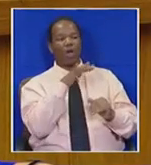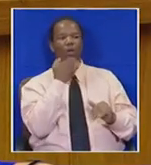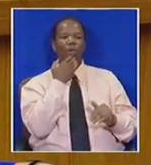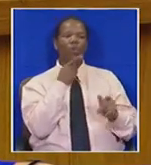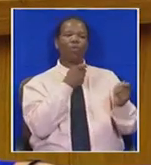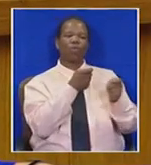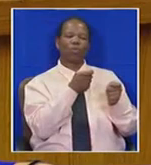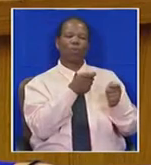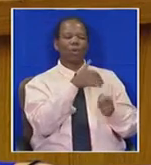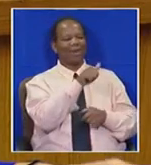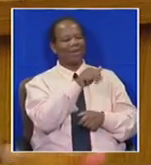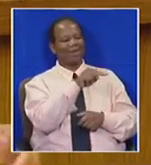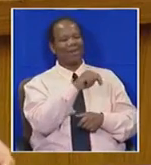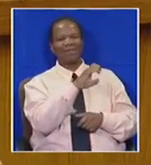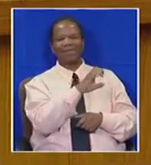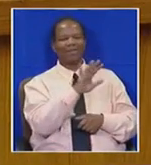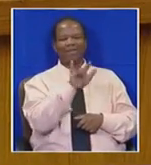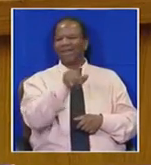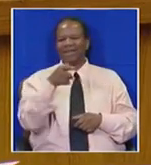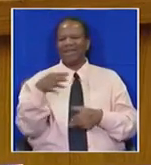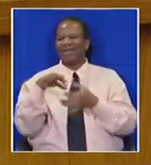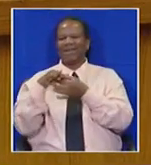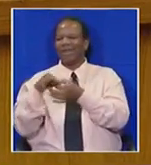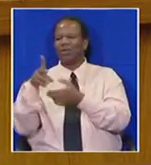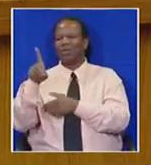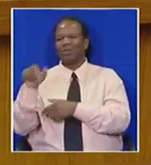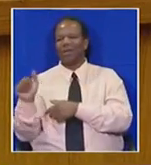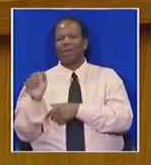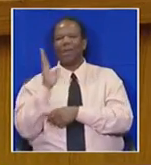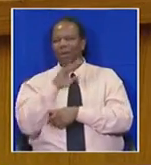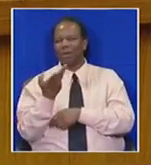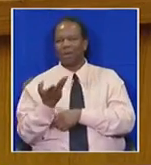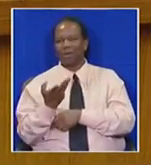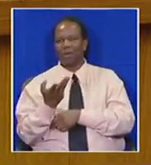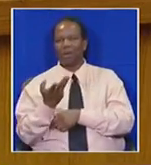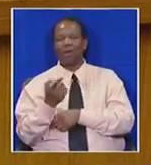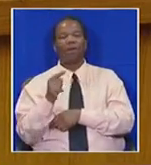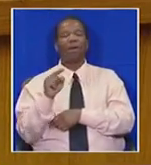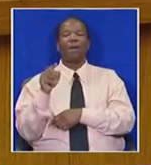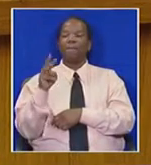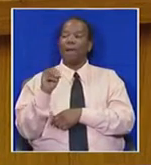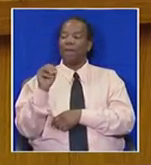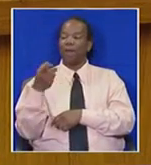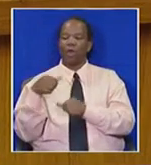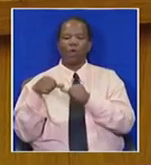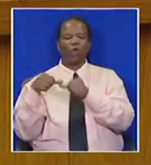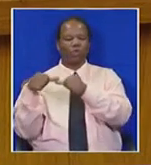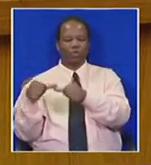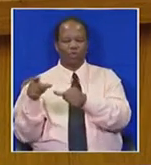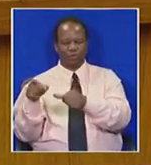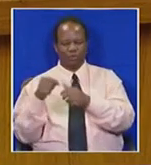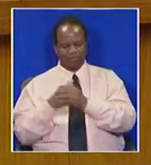and has nothing to do with the opposition. And he continues